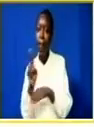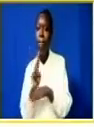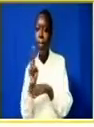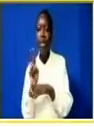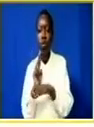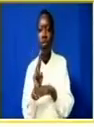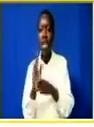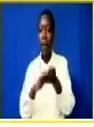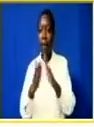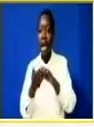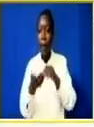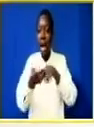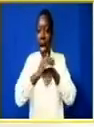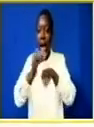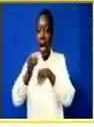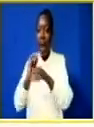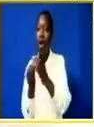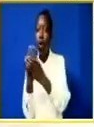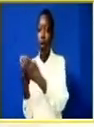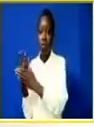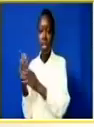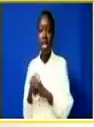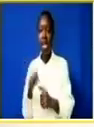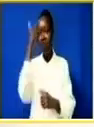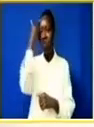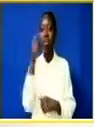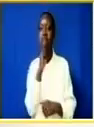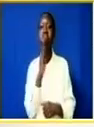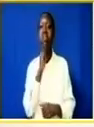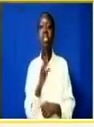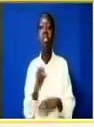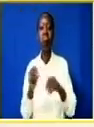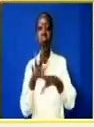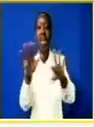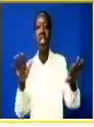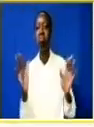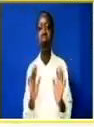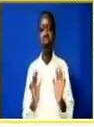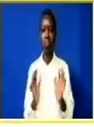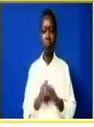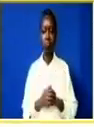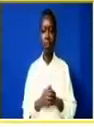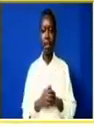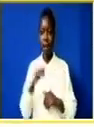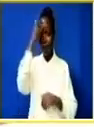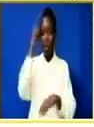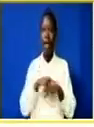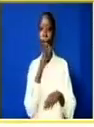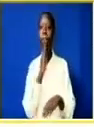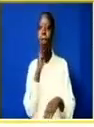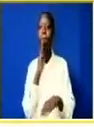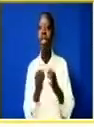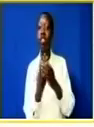crops. Because you know beans, you don't spread them so much. Yes. And sometimes once they grow, they lie on the ground.